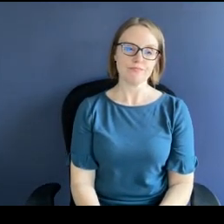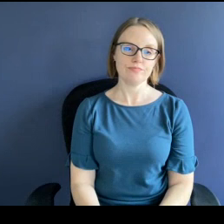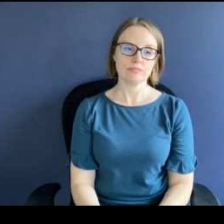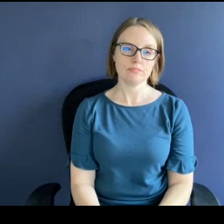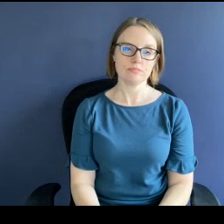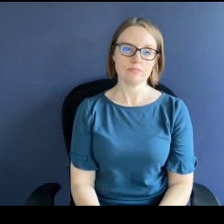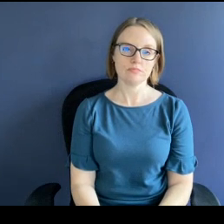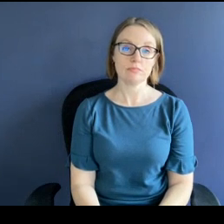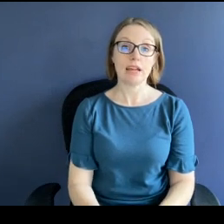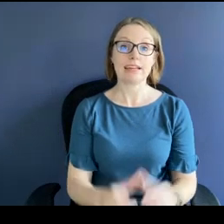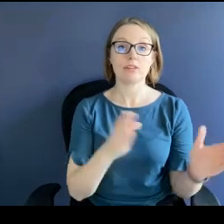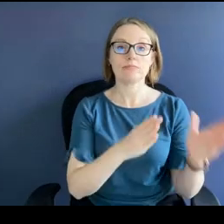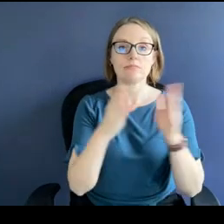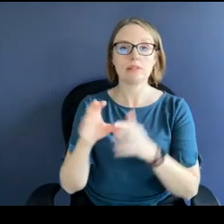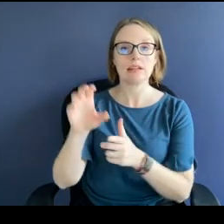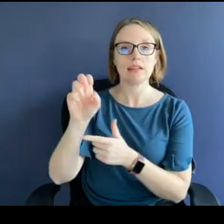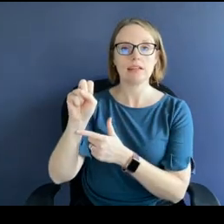Sinks.